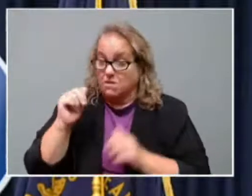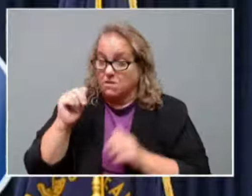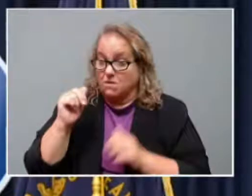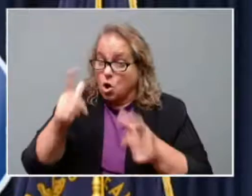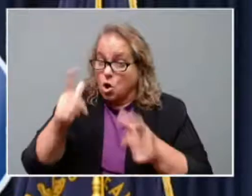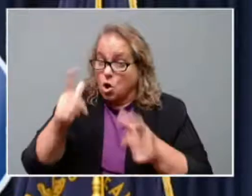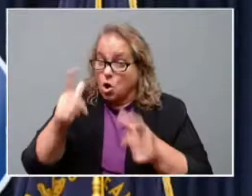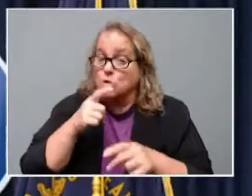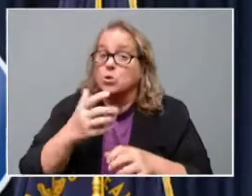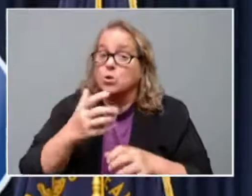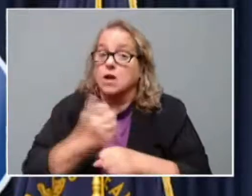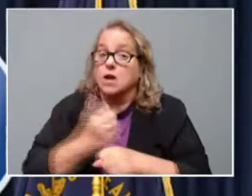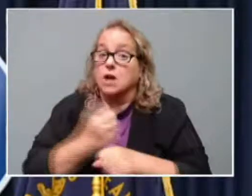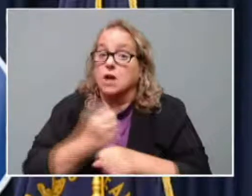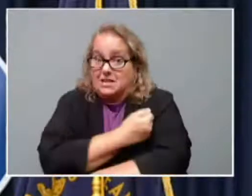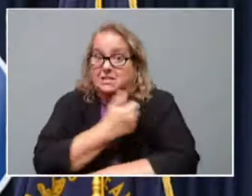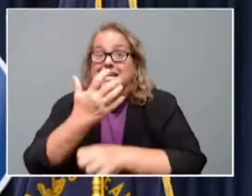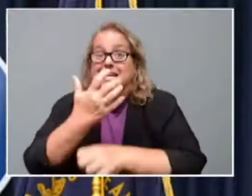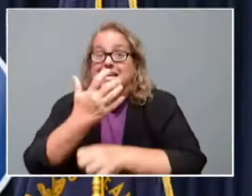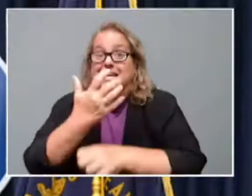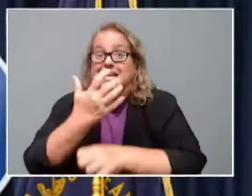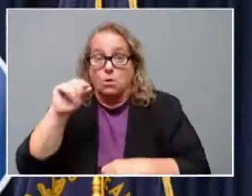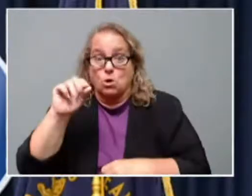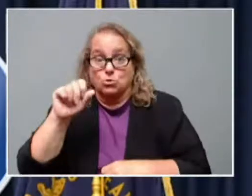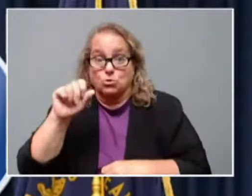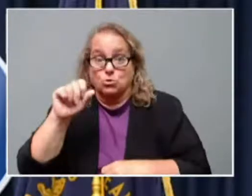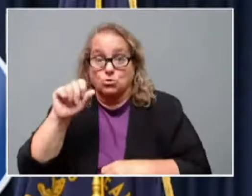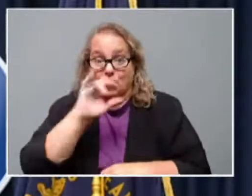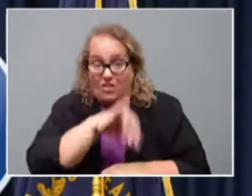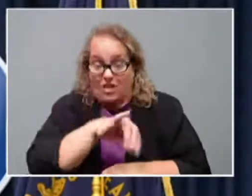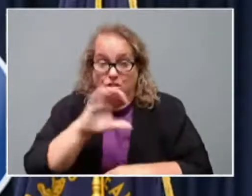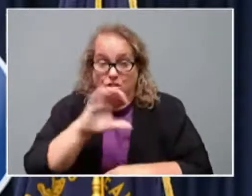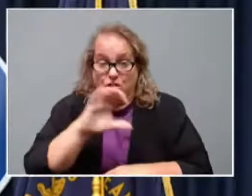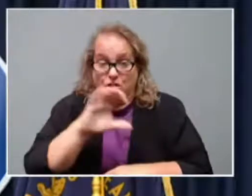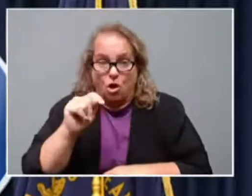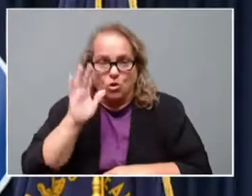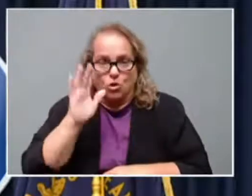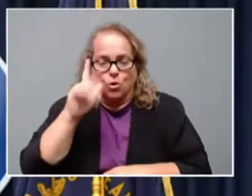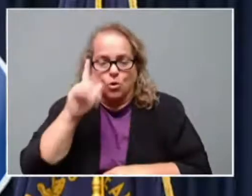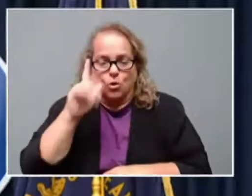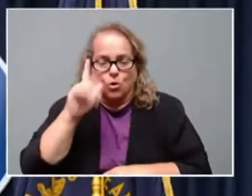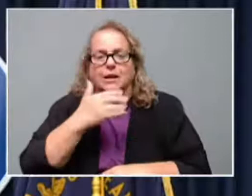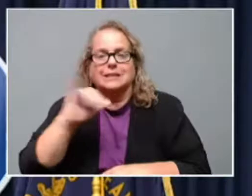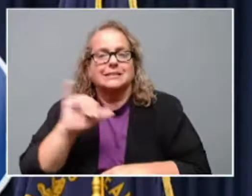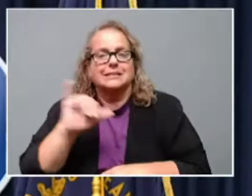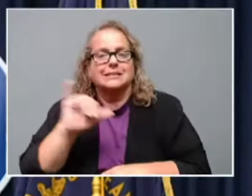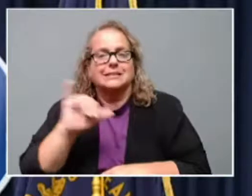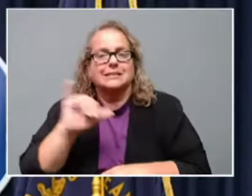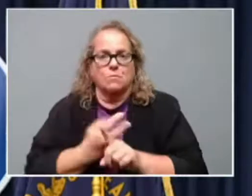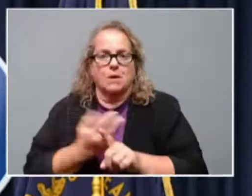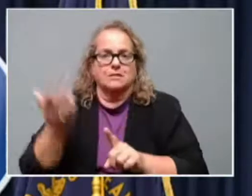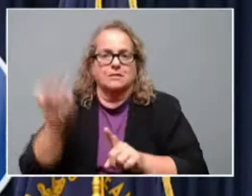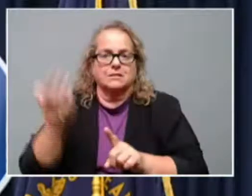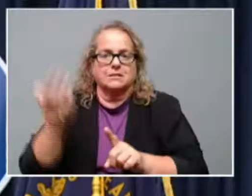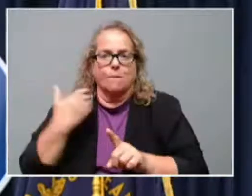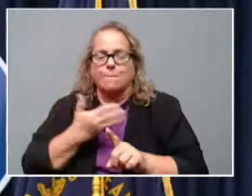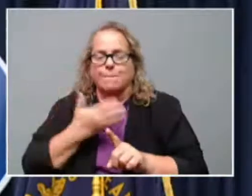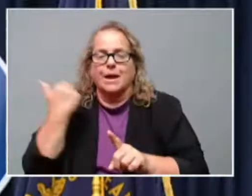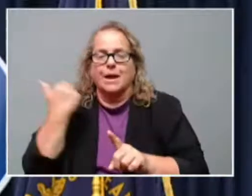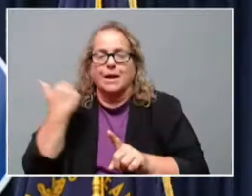gets a booster, this chart will look like it did 2 months ago as opposed to where it does now. So as you can